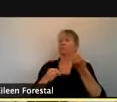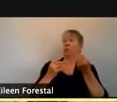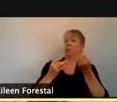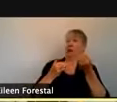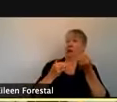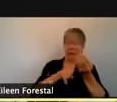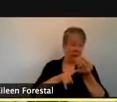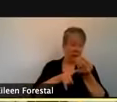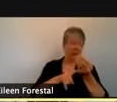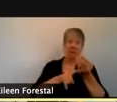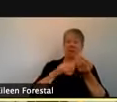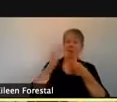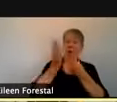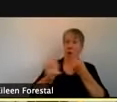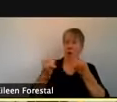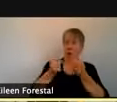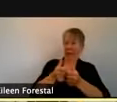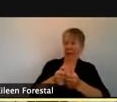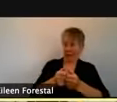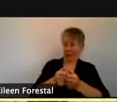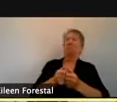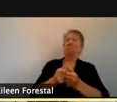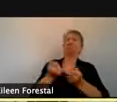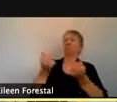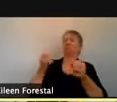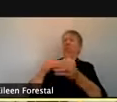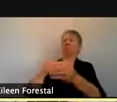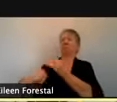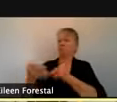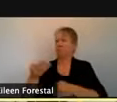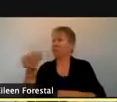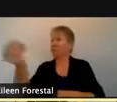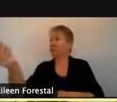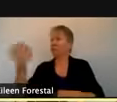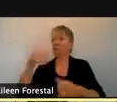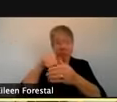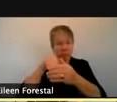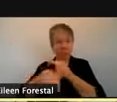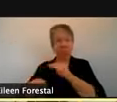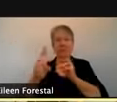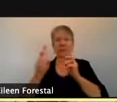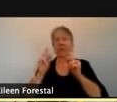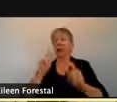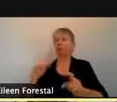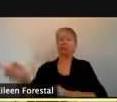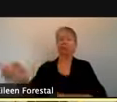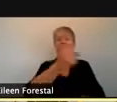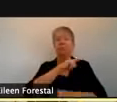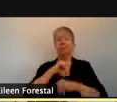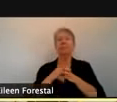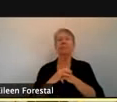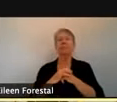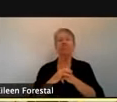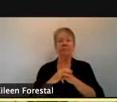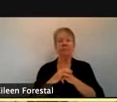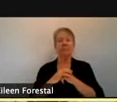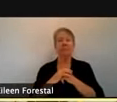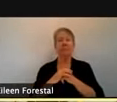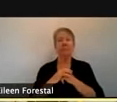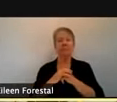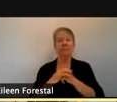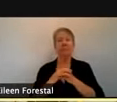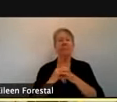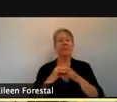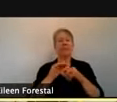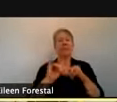had dozens of small changes like no contact license plate drop boxes at agencies. But in all, the past few months have been